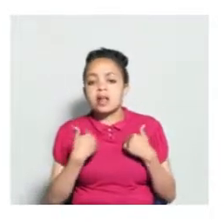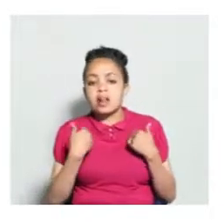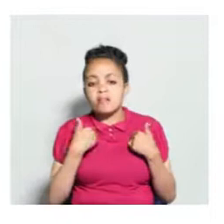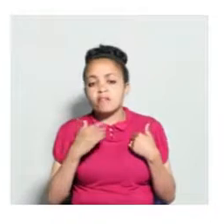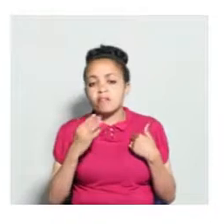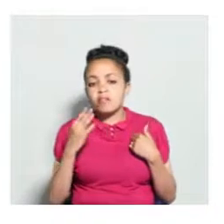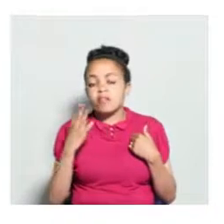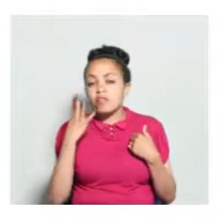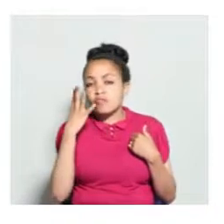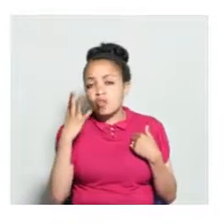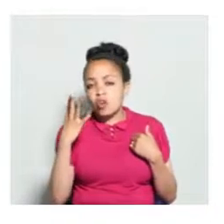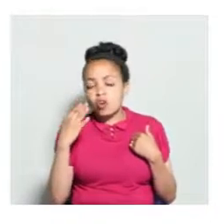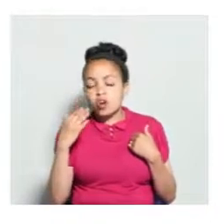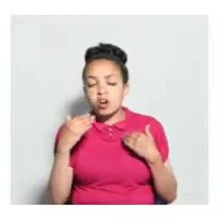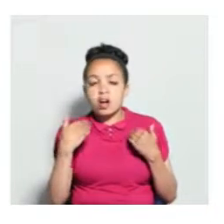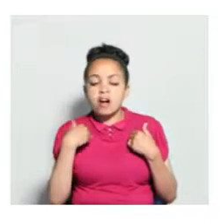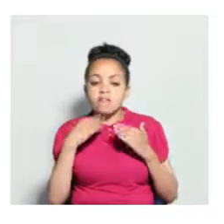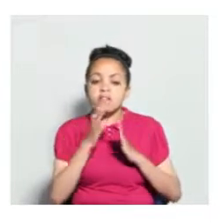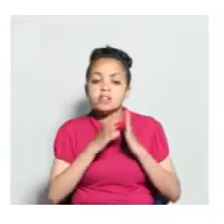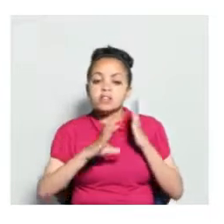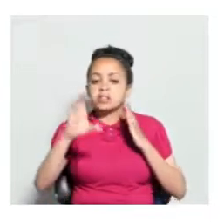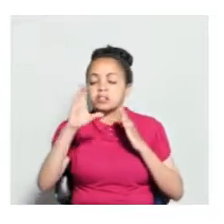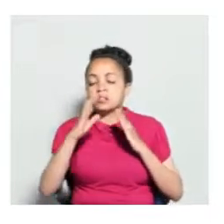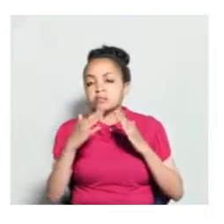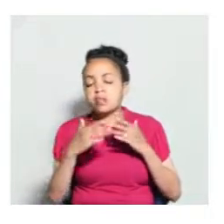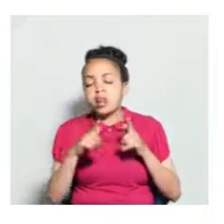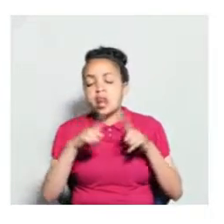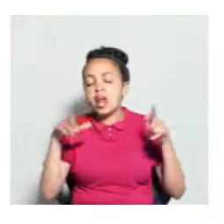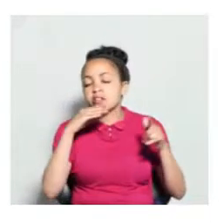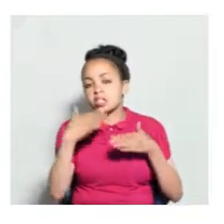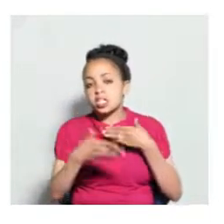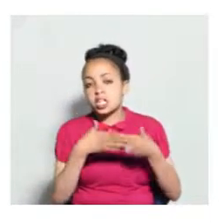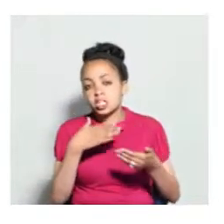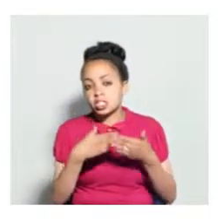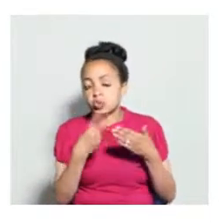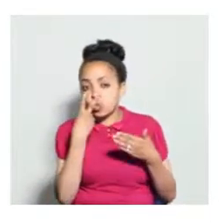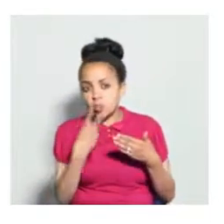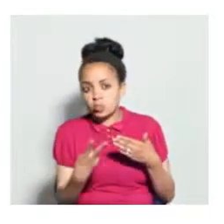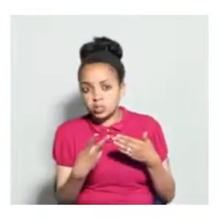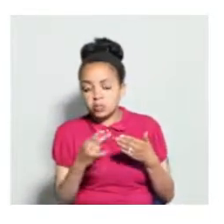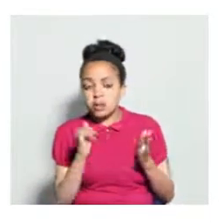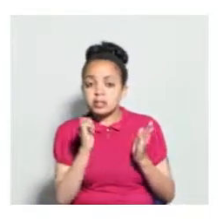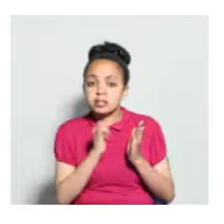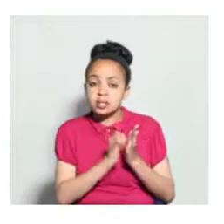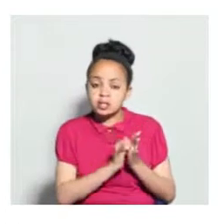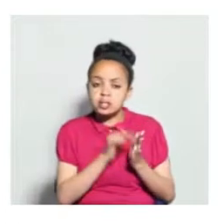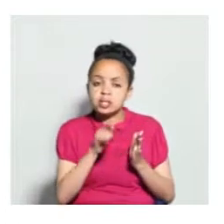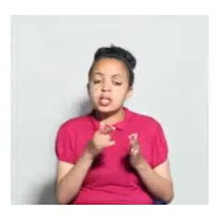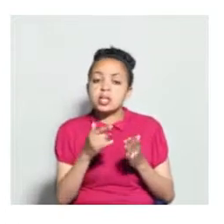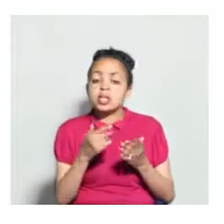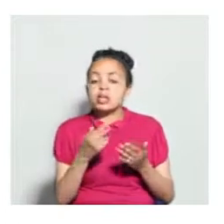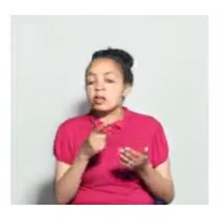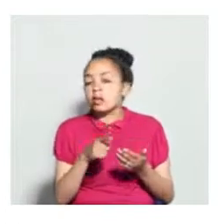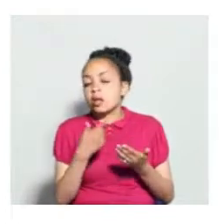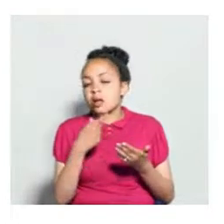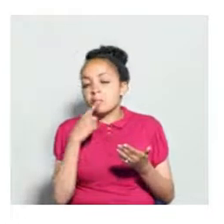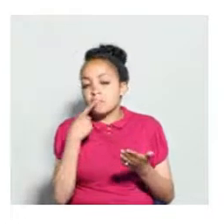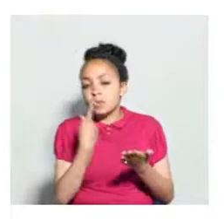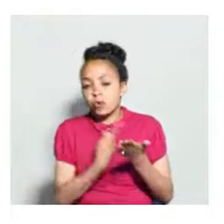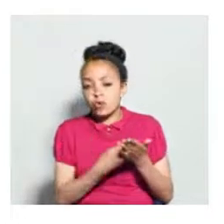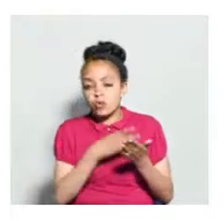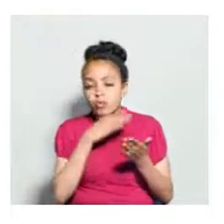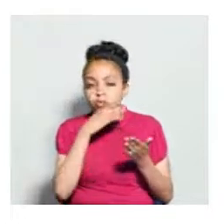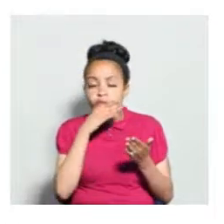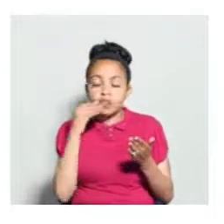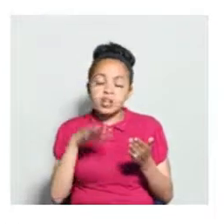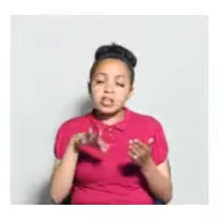pair of chromosomes, large and easy to observe. By that, he proved and got a